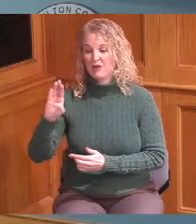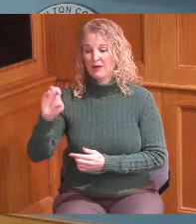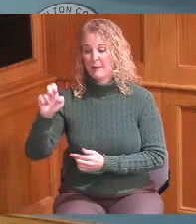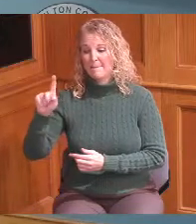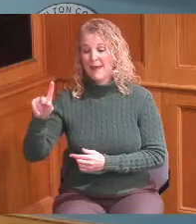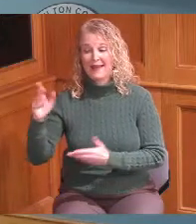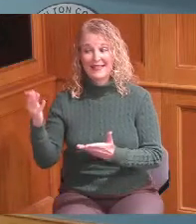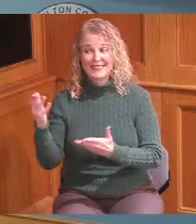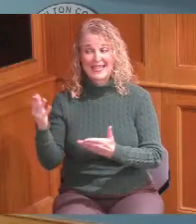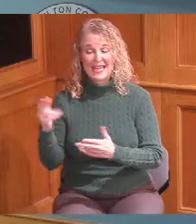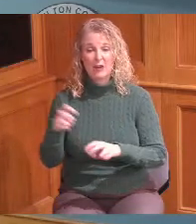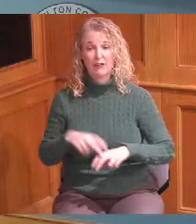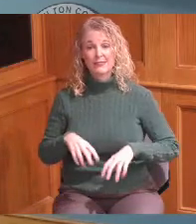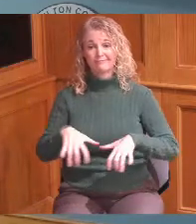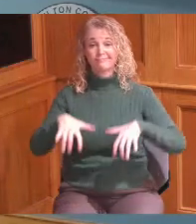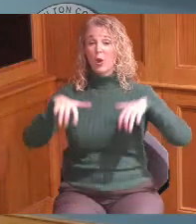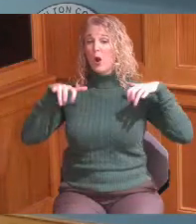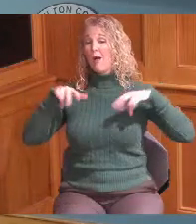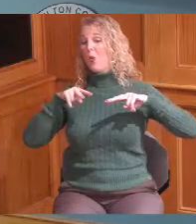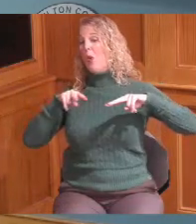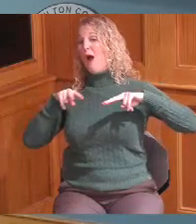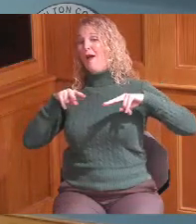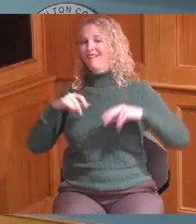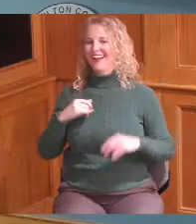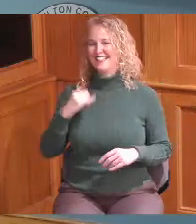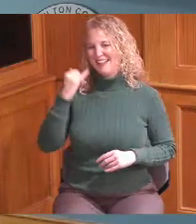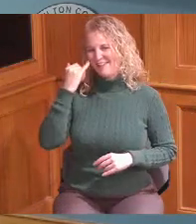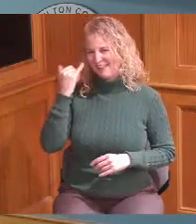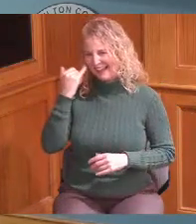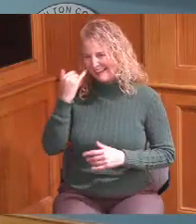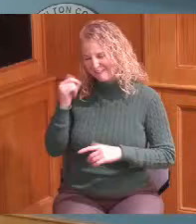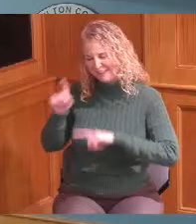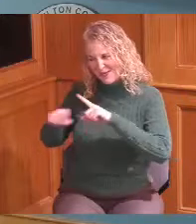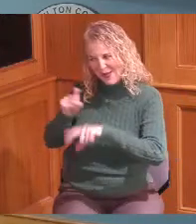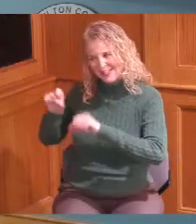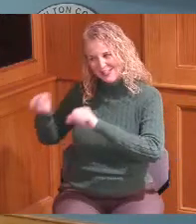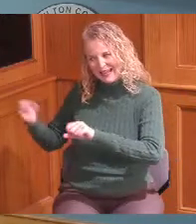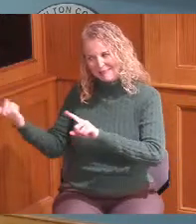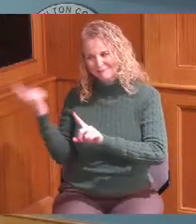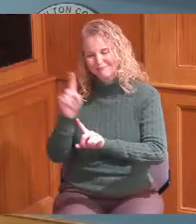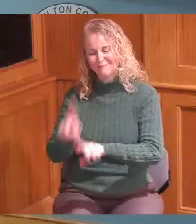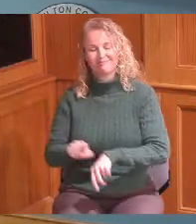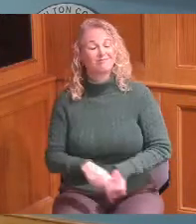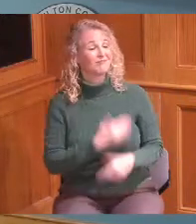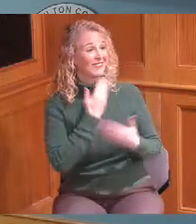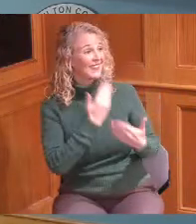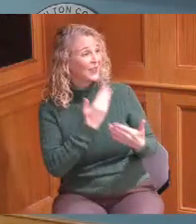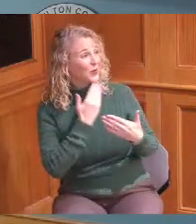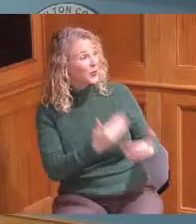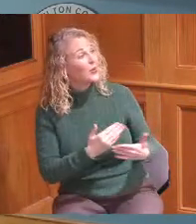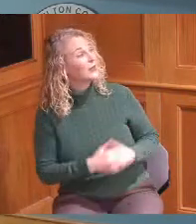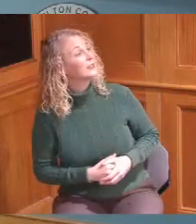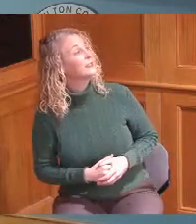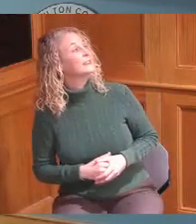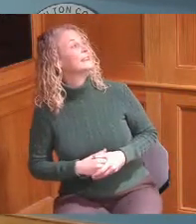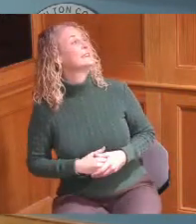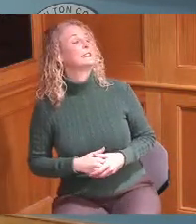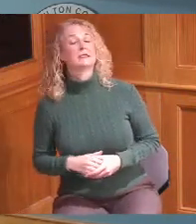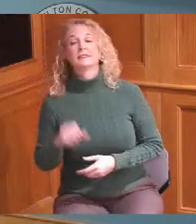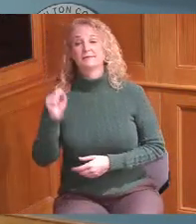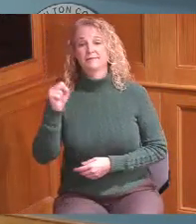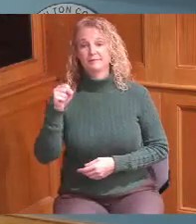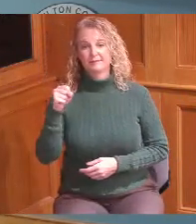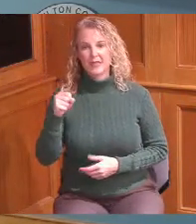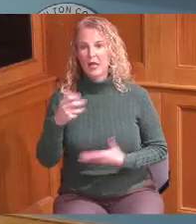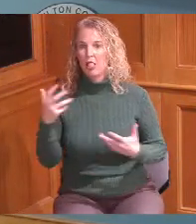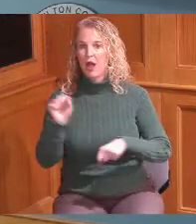in the Peanut Gallery, also here related to these items. Thank you, Commissioners. He's putting the pressure on. He's watching me work